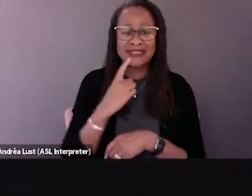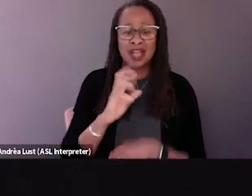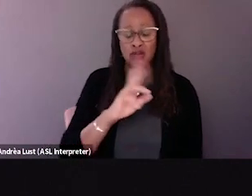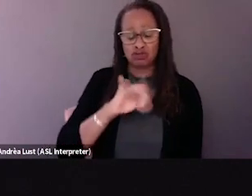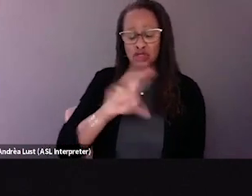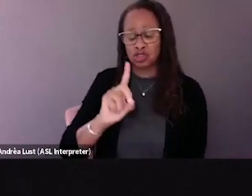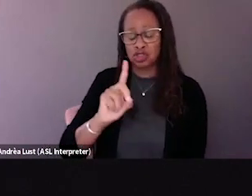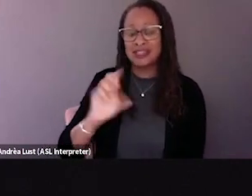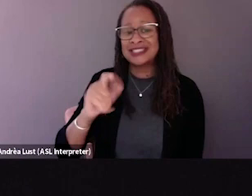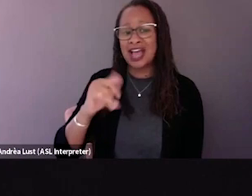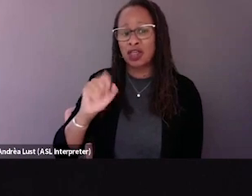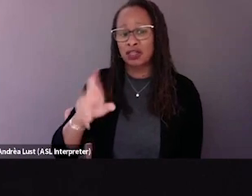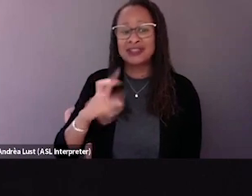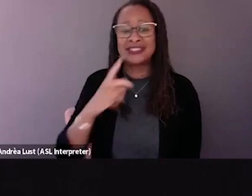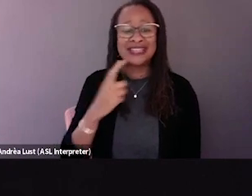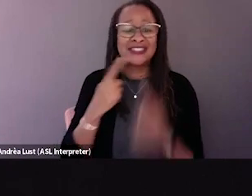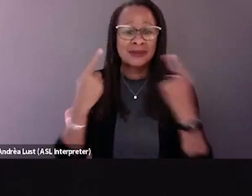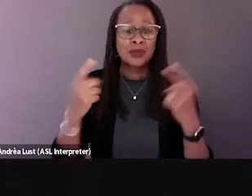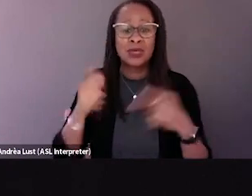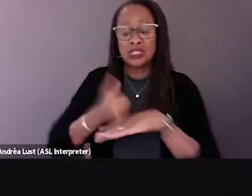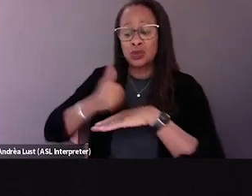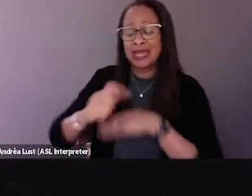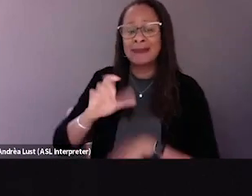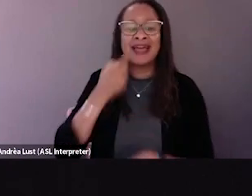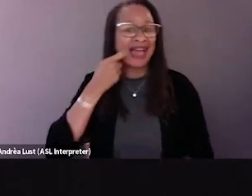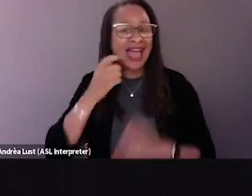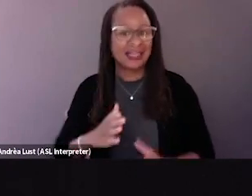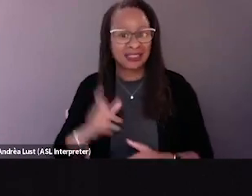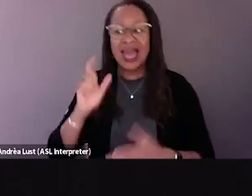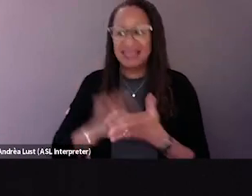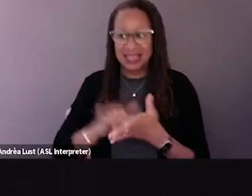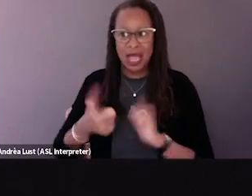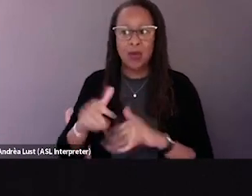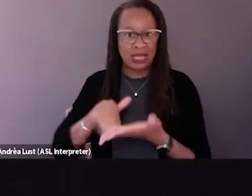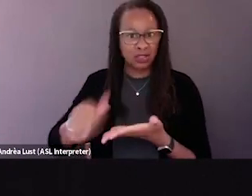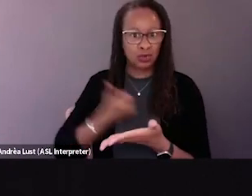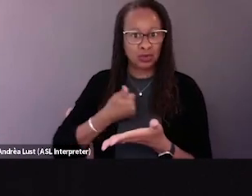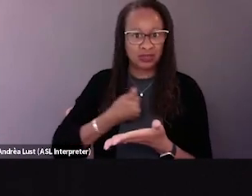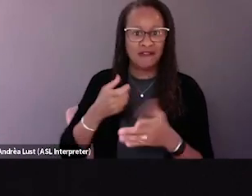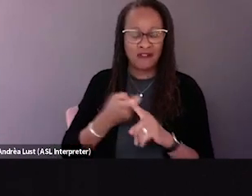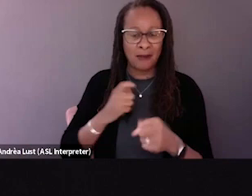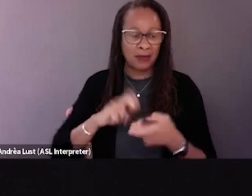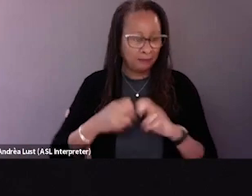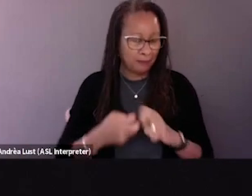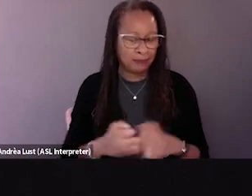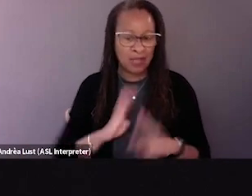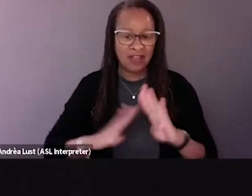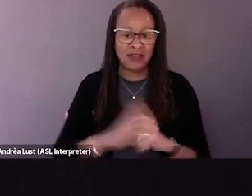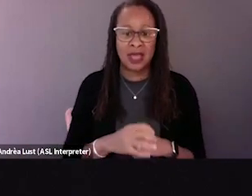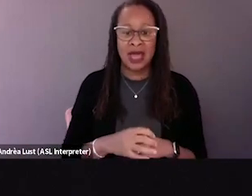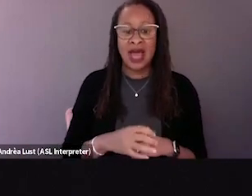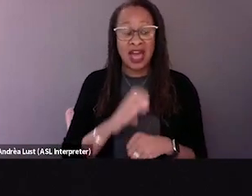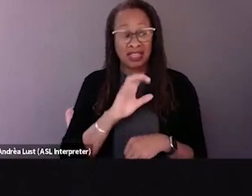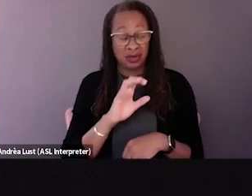"We got to blame the addicts. That's how we get out of this." And so, to me, those echoes are really powerful. Maybe I'm too close to